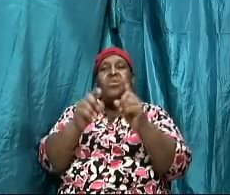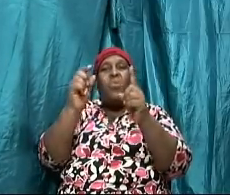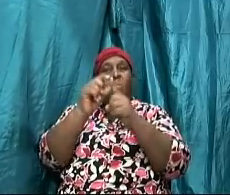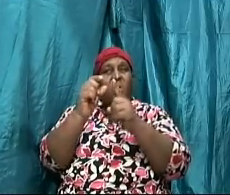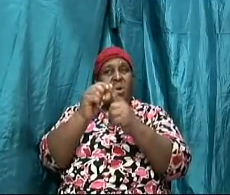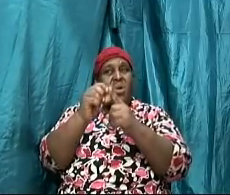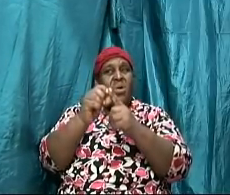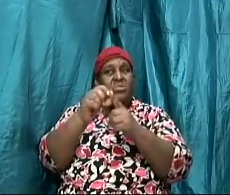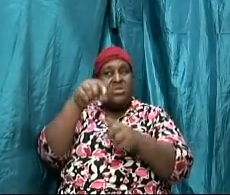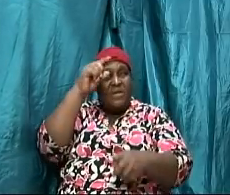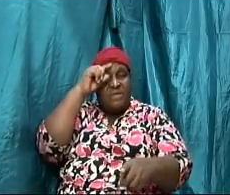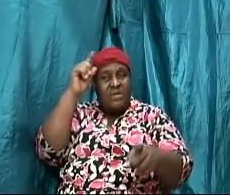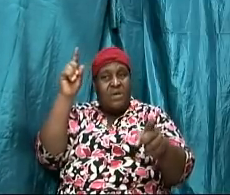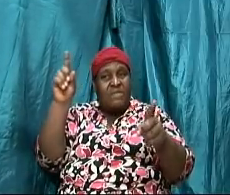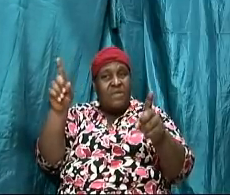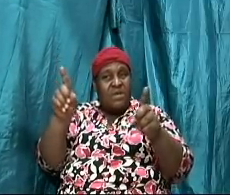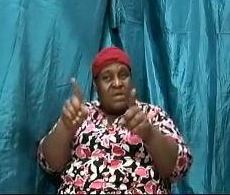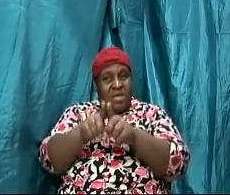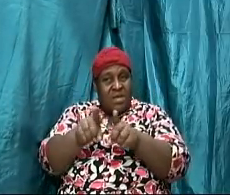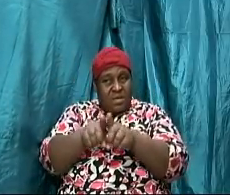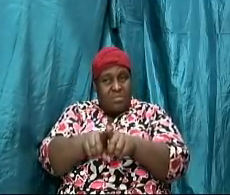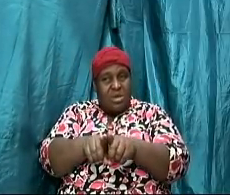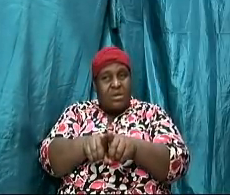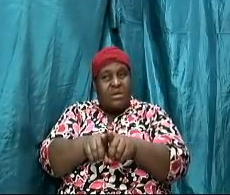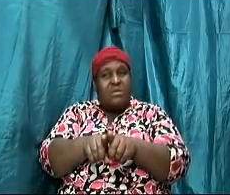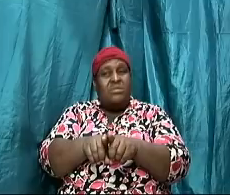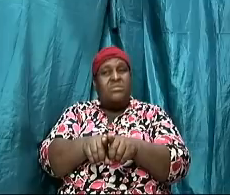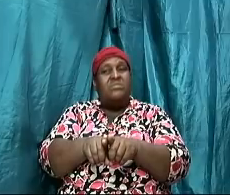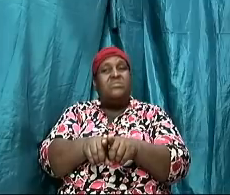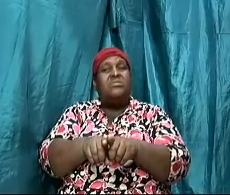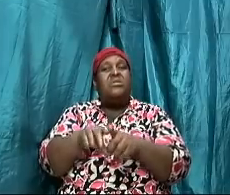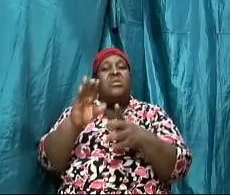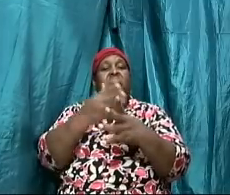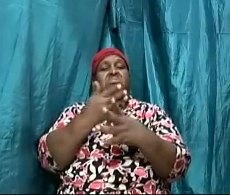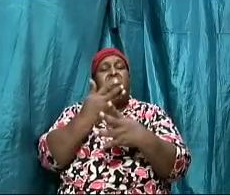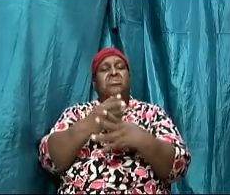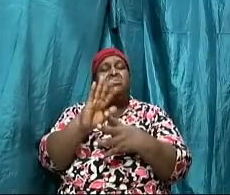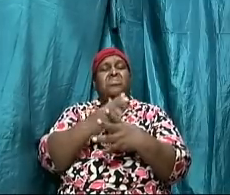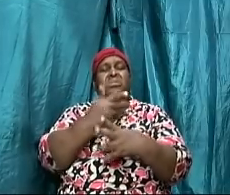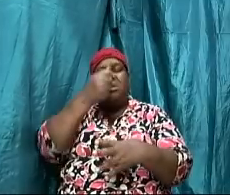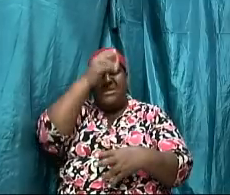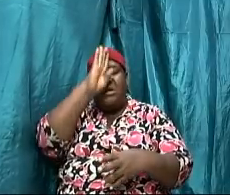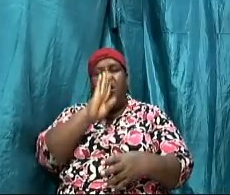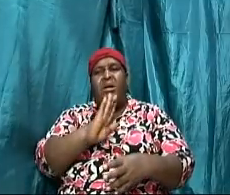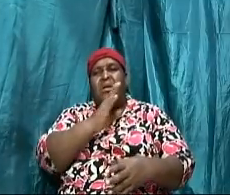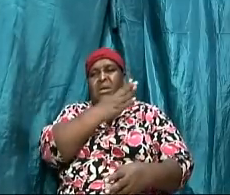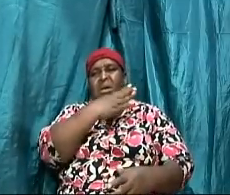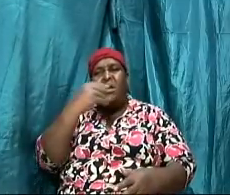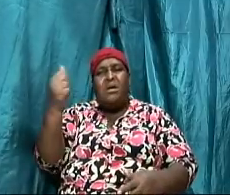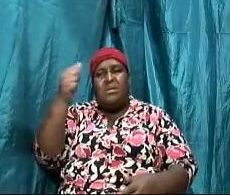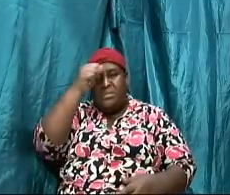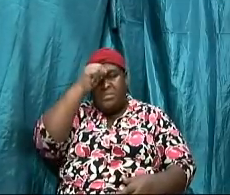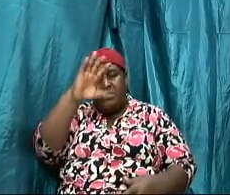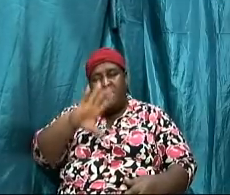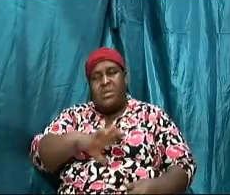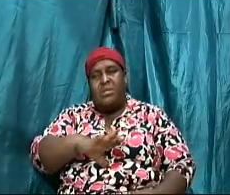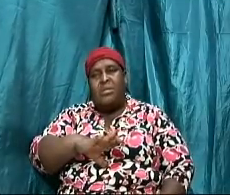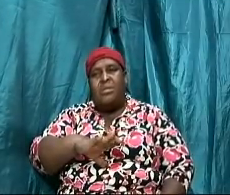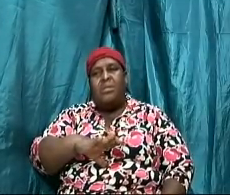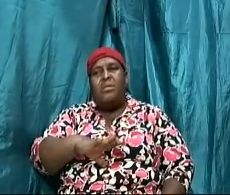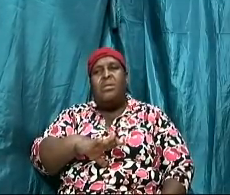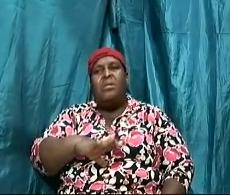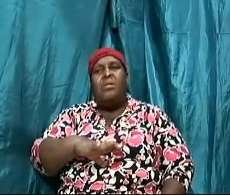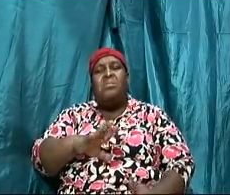And remember I said before, the covenant is an agreement between God and man. And I talk about a